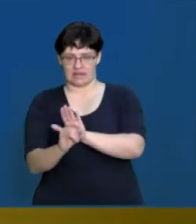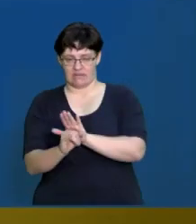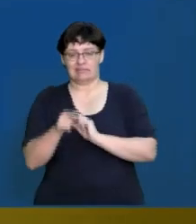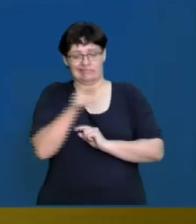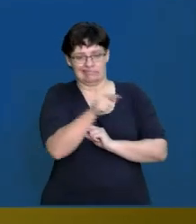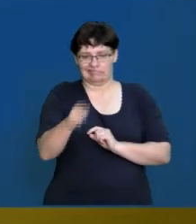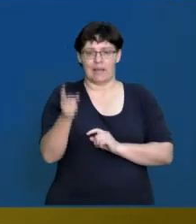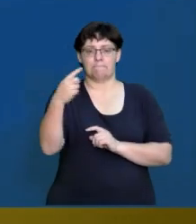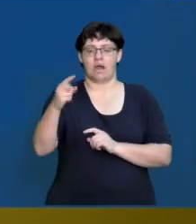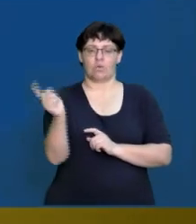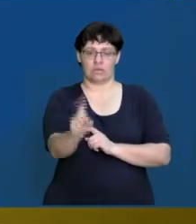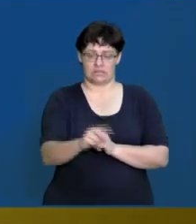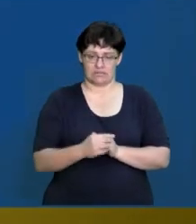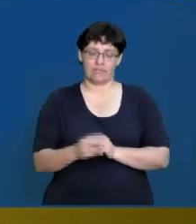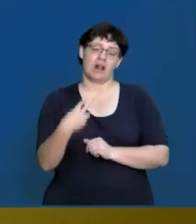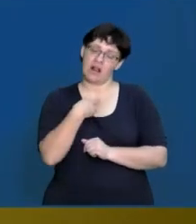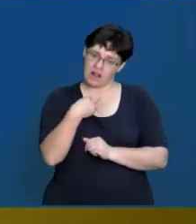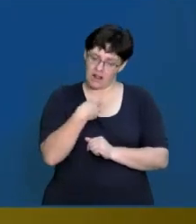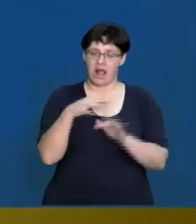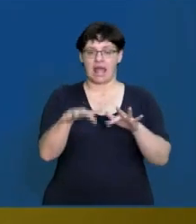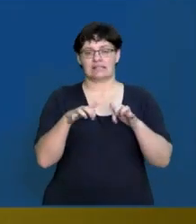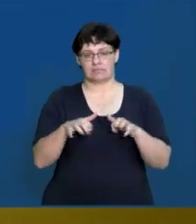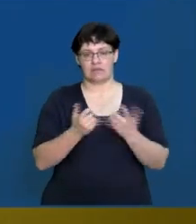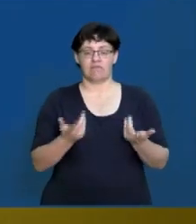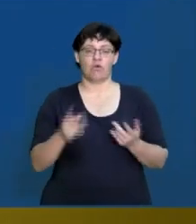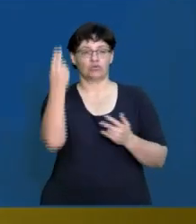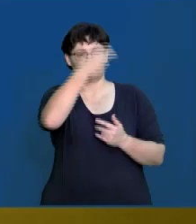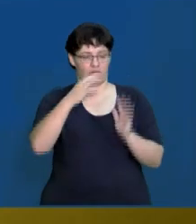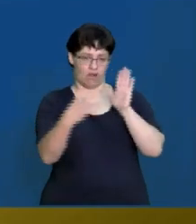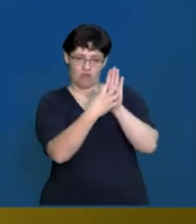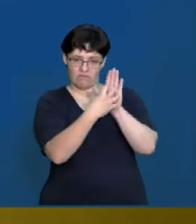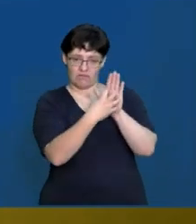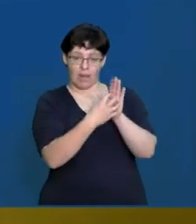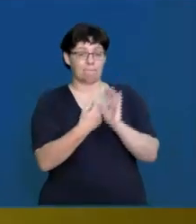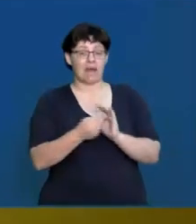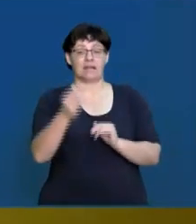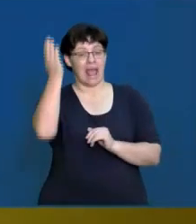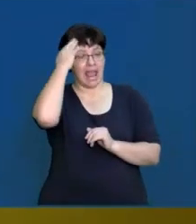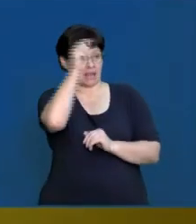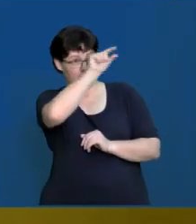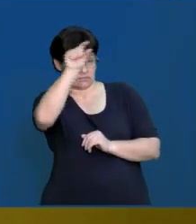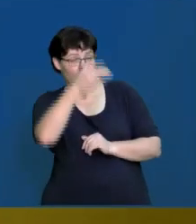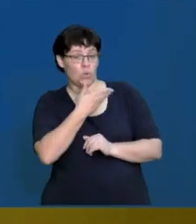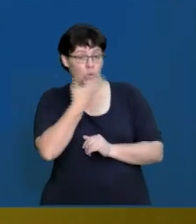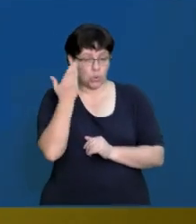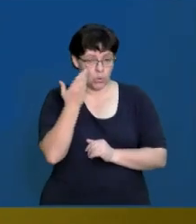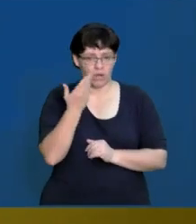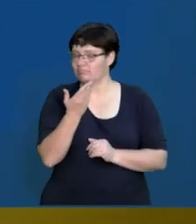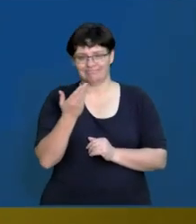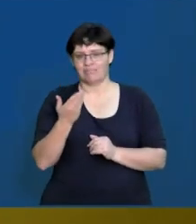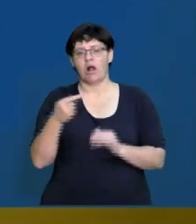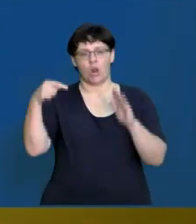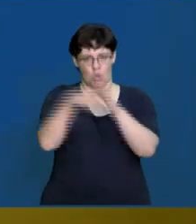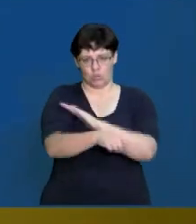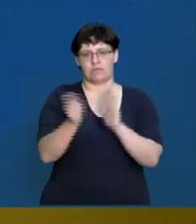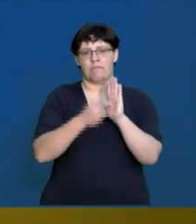what they are marking. Unfortunately, in the exam, if you just draw a graph without a proper heading of what you are drawing, you miss out